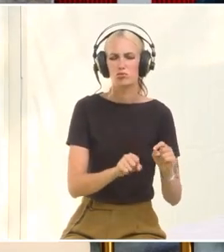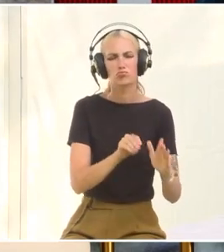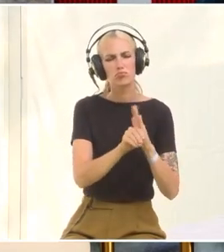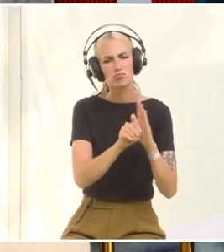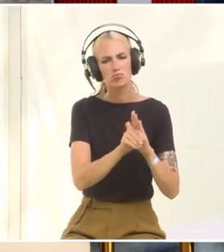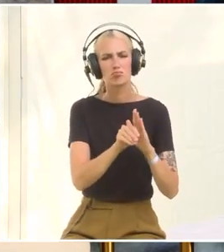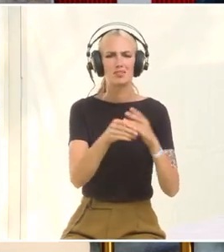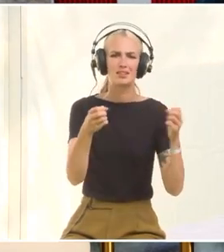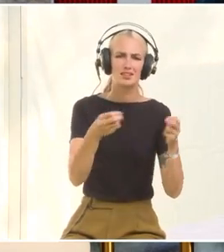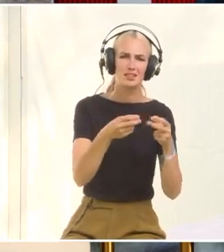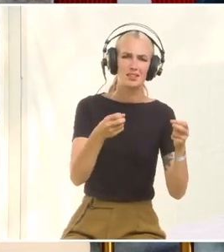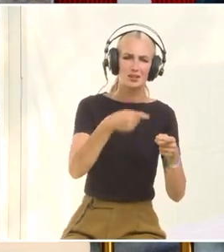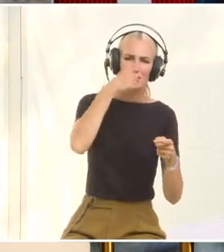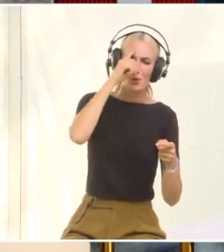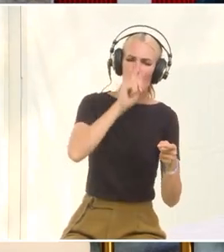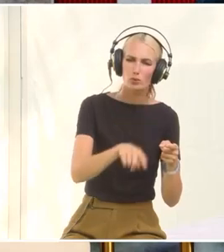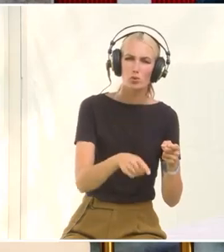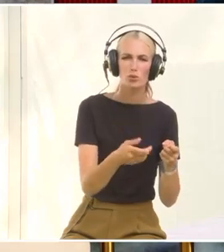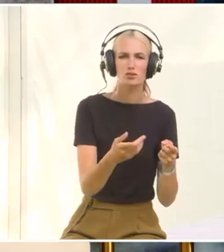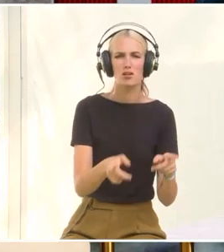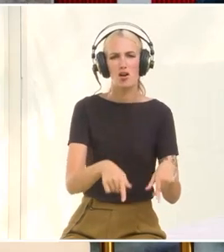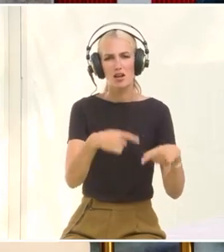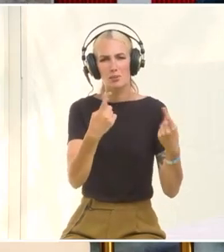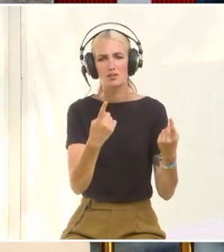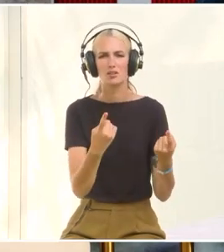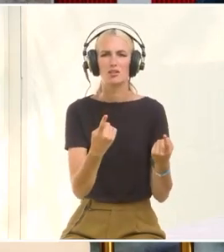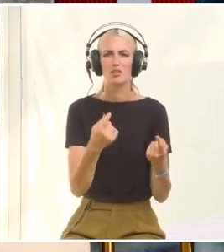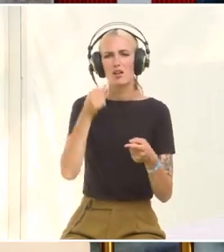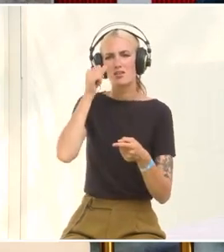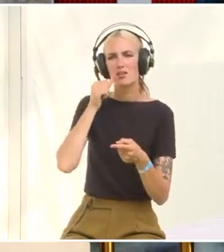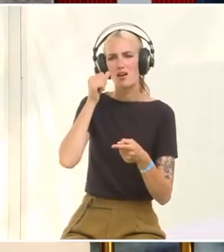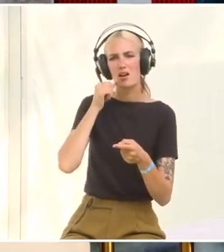digital skills of especially female refugees